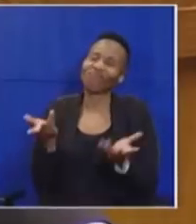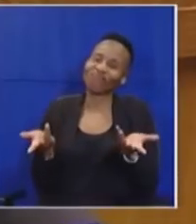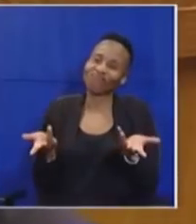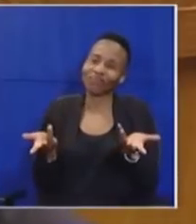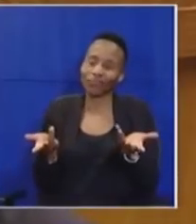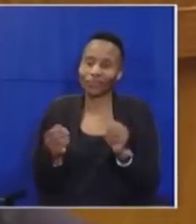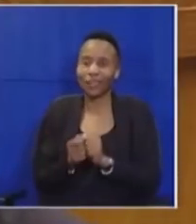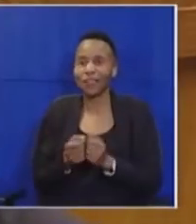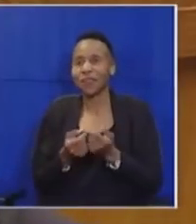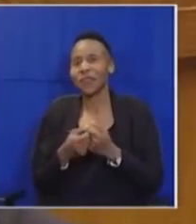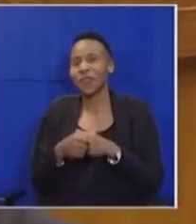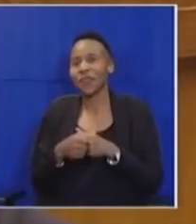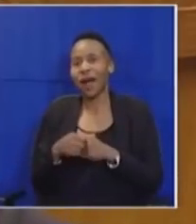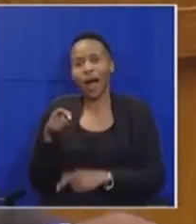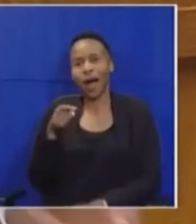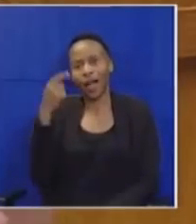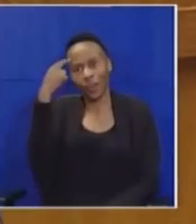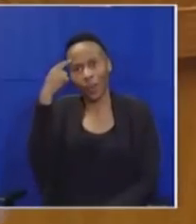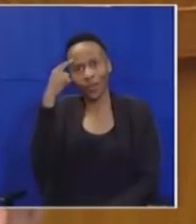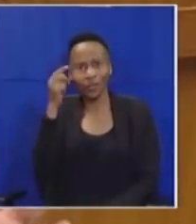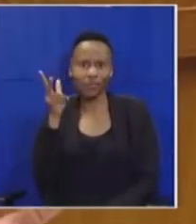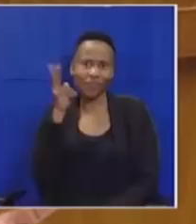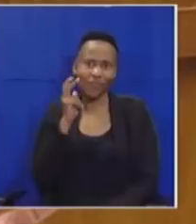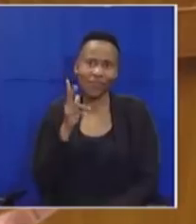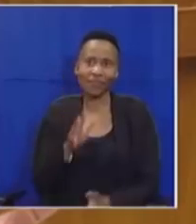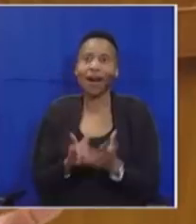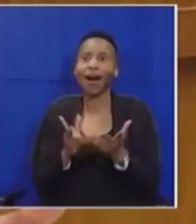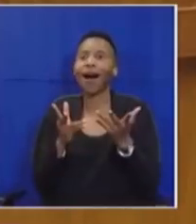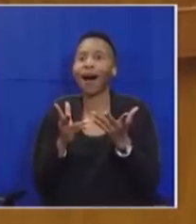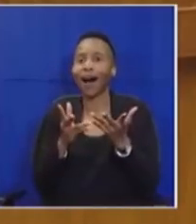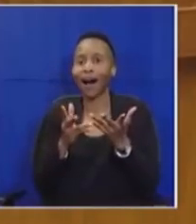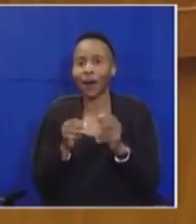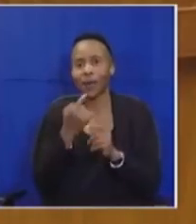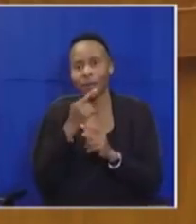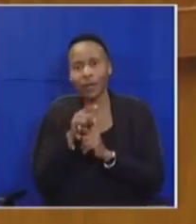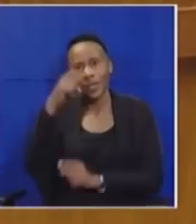I thought that I would hear pearls of wisdom.